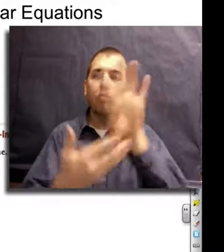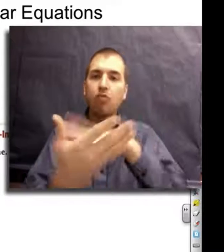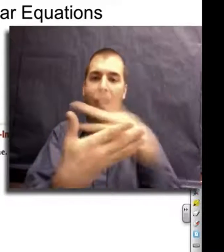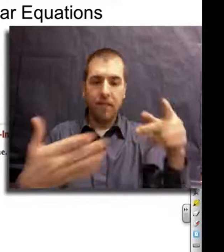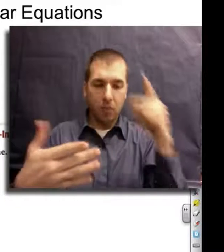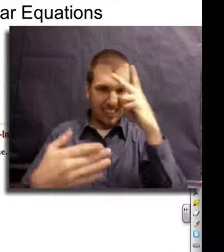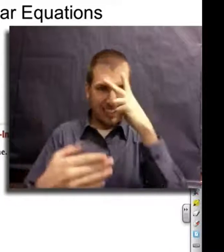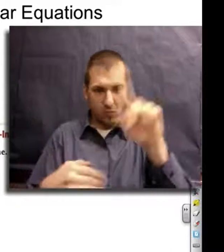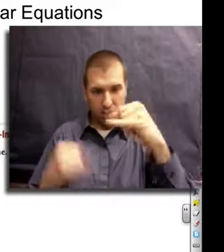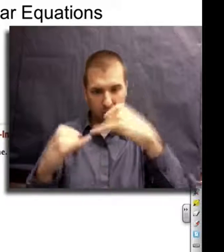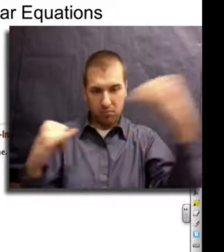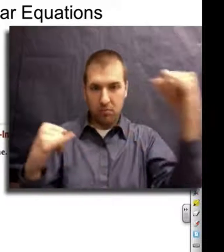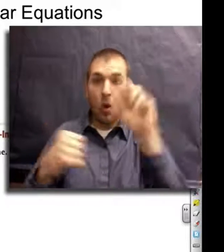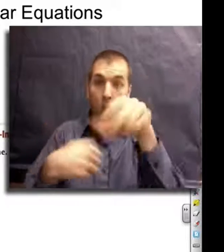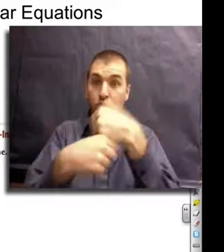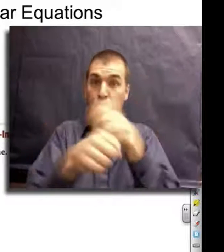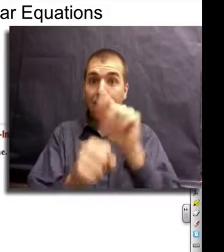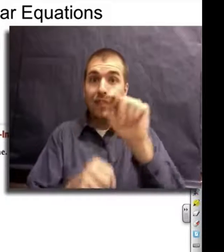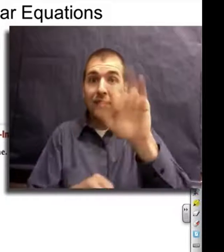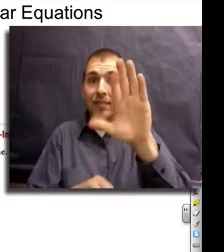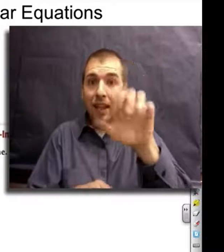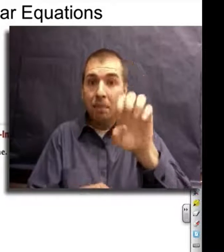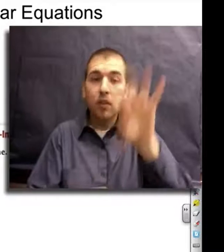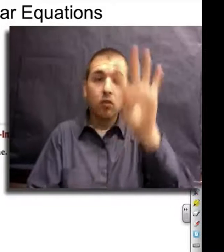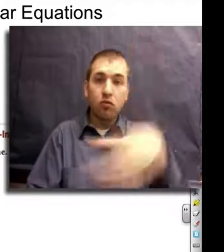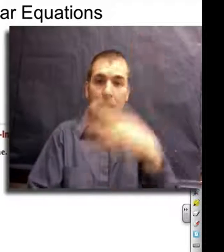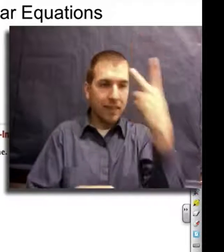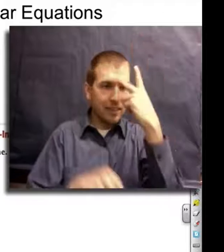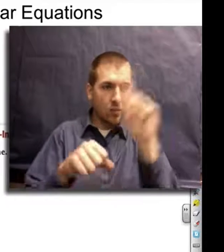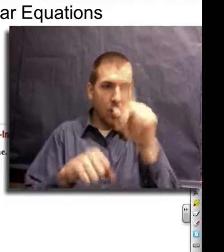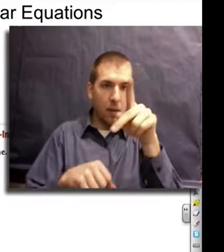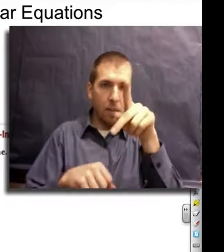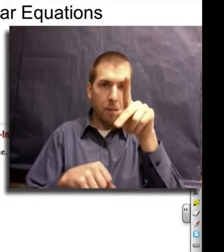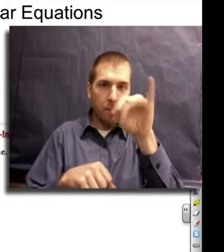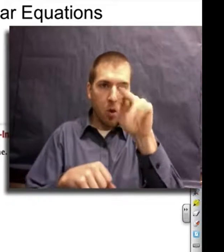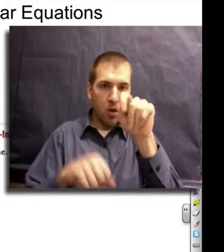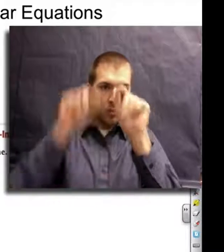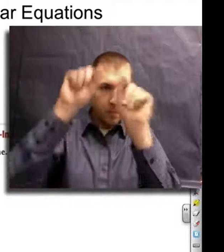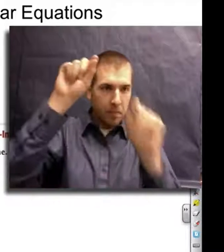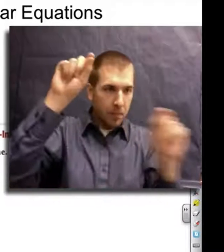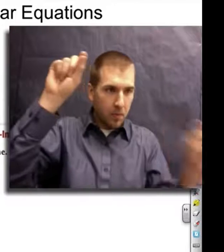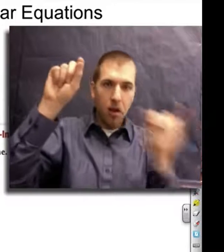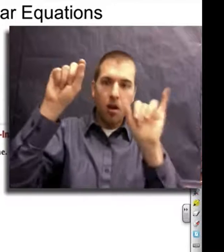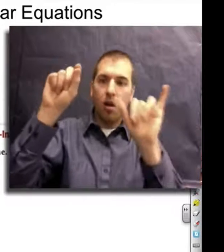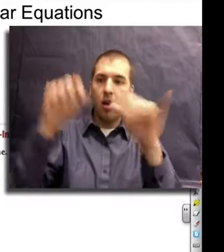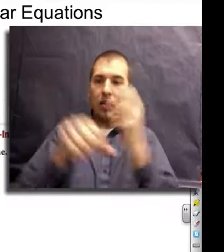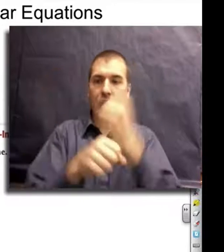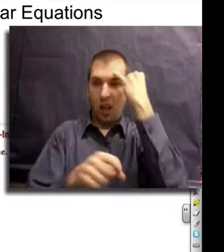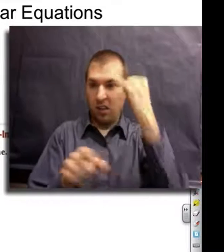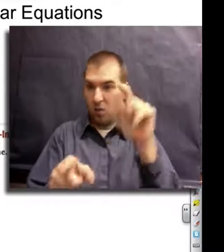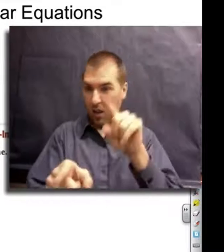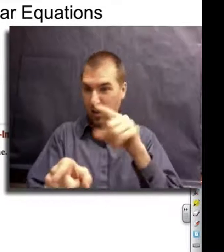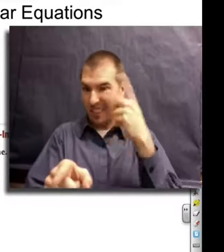So to use the equation, we can look at a graph, make a table, make a graph, see the